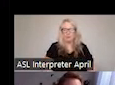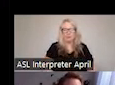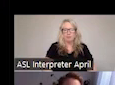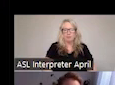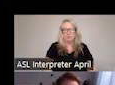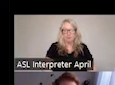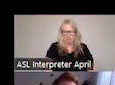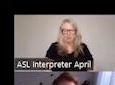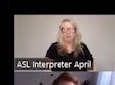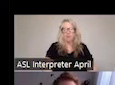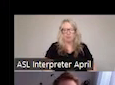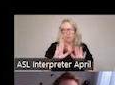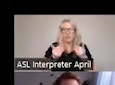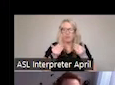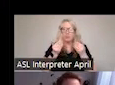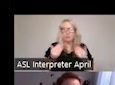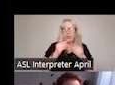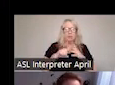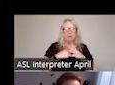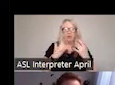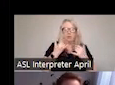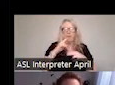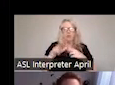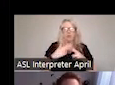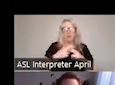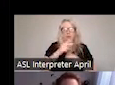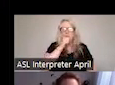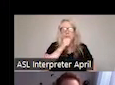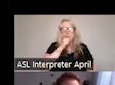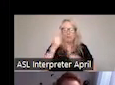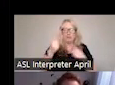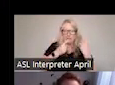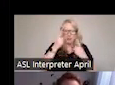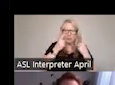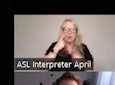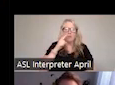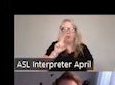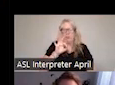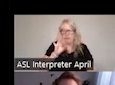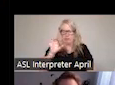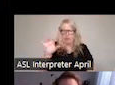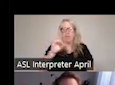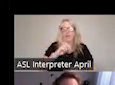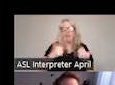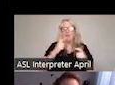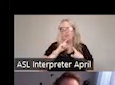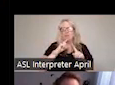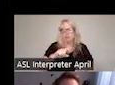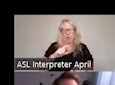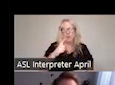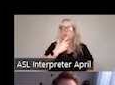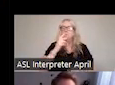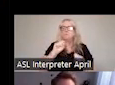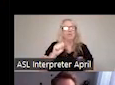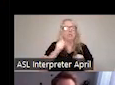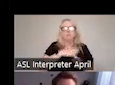So as we get started today talking about privacy considerations for 988 and crisis response, please feel free to put